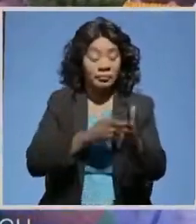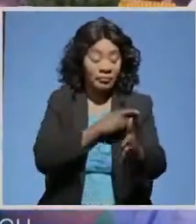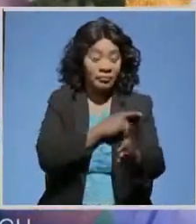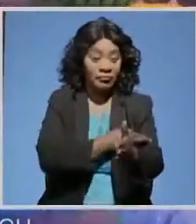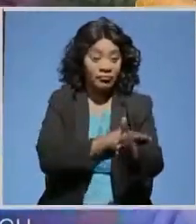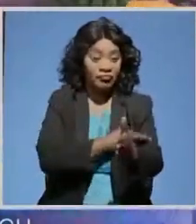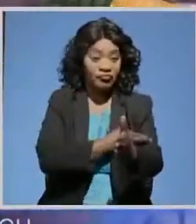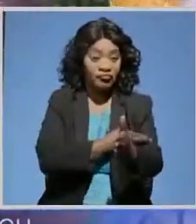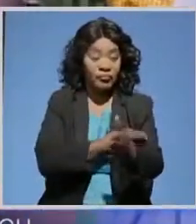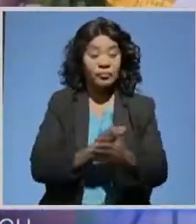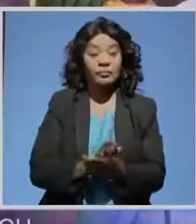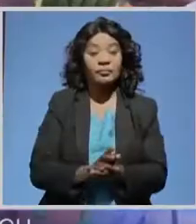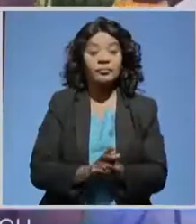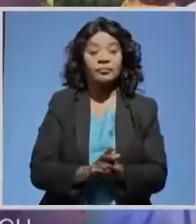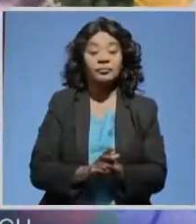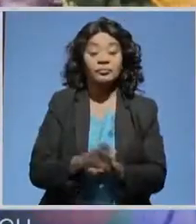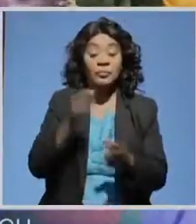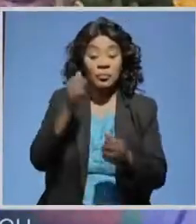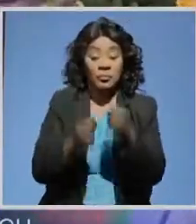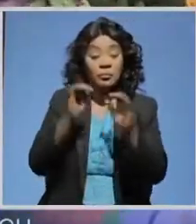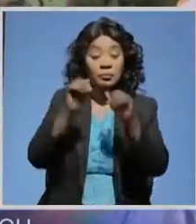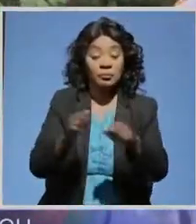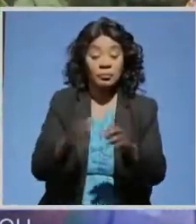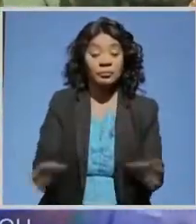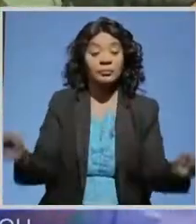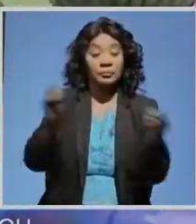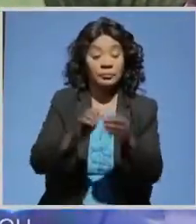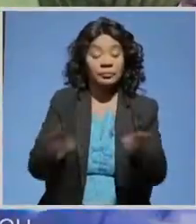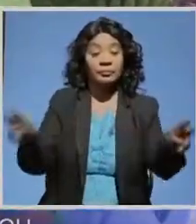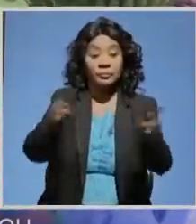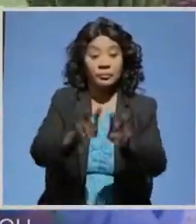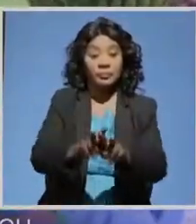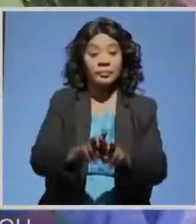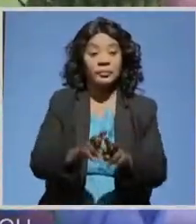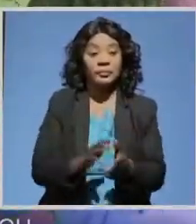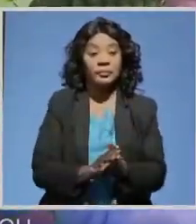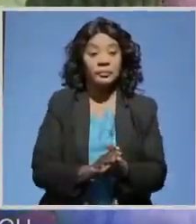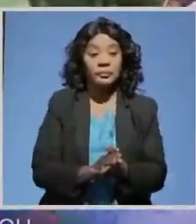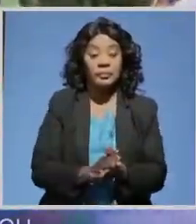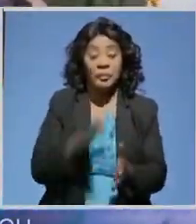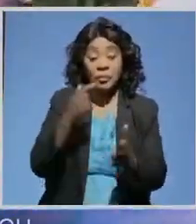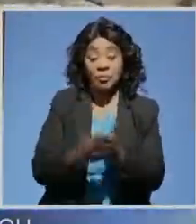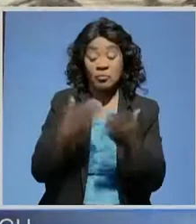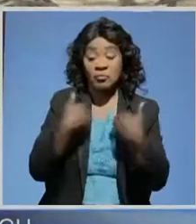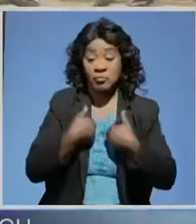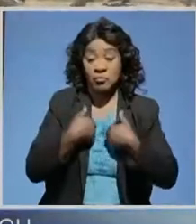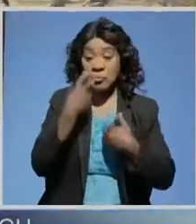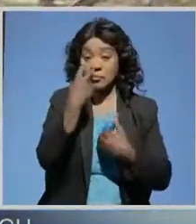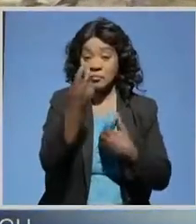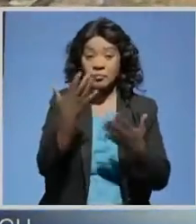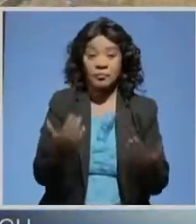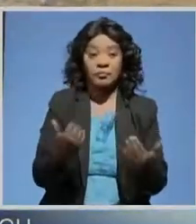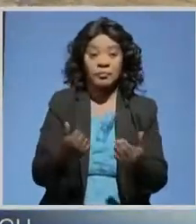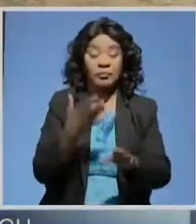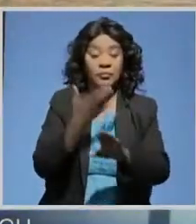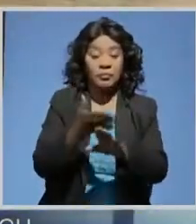together, add value, and we ship it out for more money than what we are seeing now. Before leaving